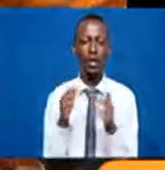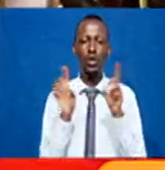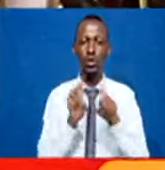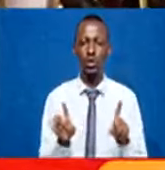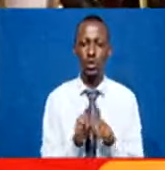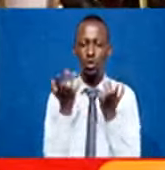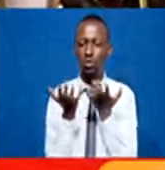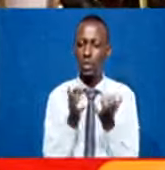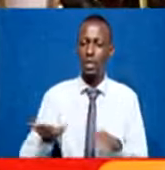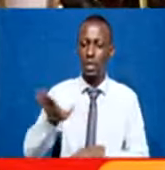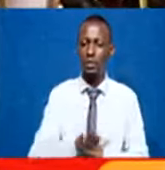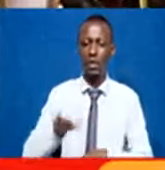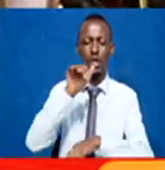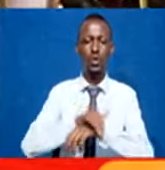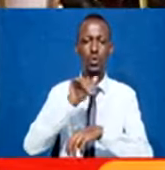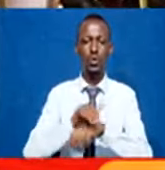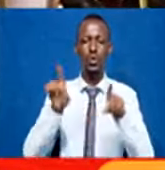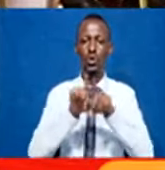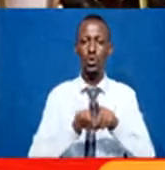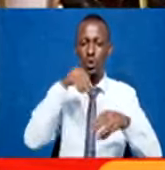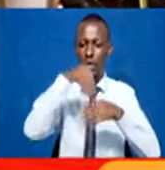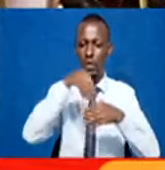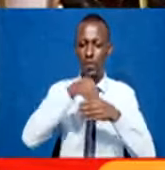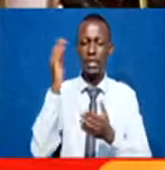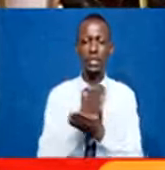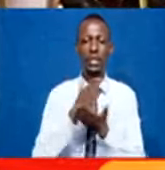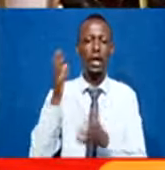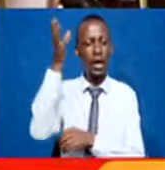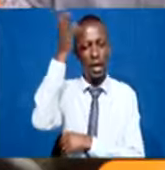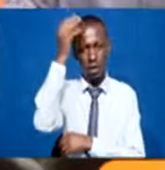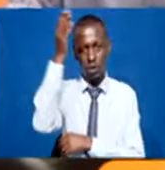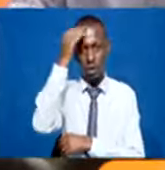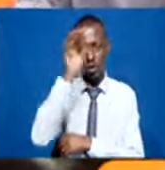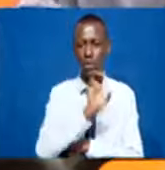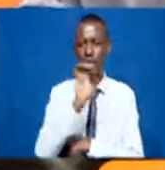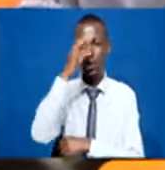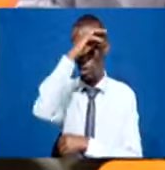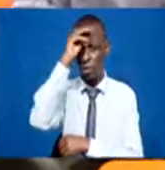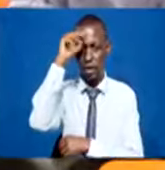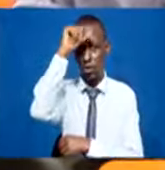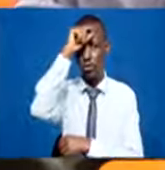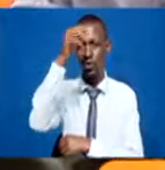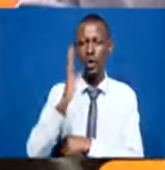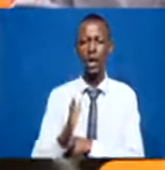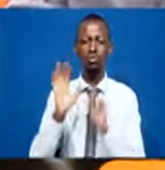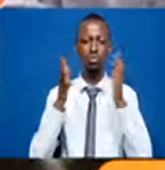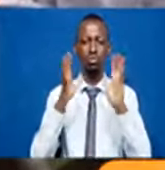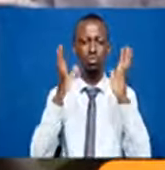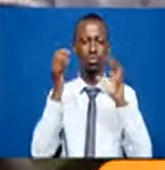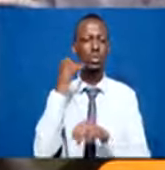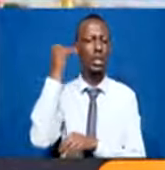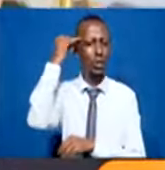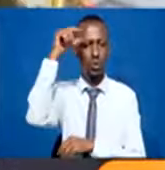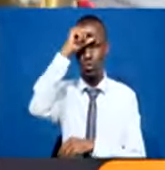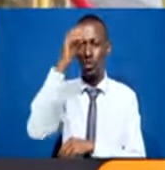conducive business environment, and investing in the education sector. Elgeyo Marakwet Governor Wesley Rotich commended Nakuru Governor Kihika on